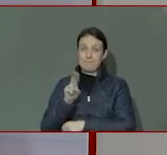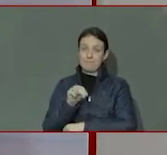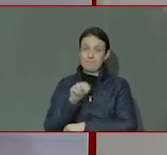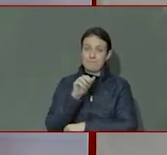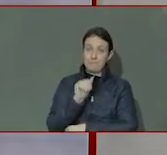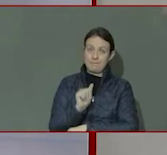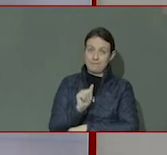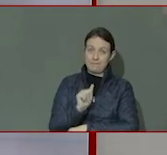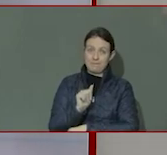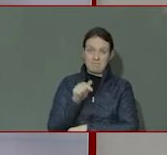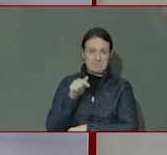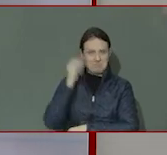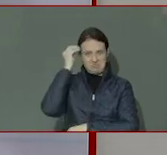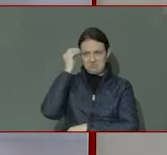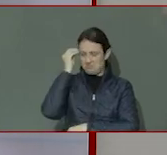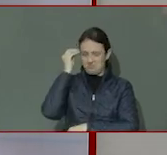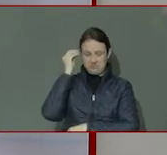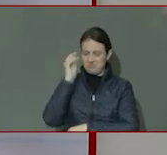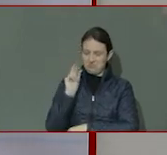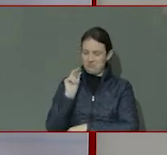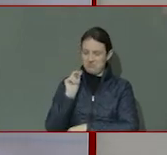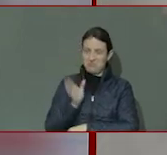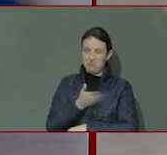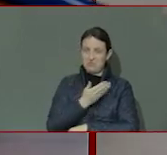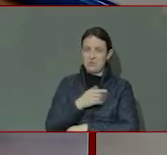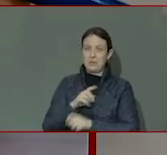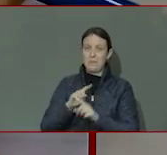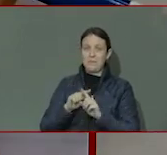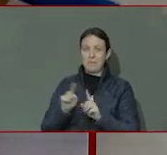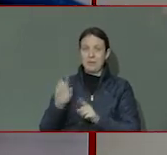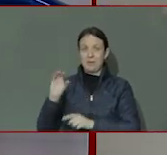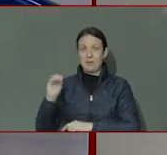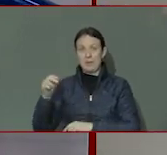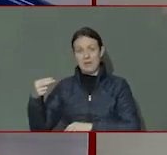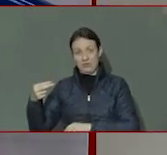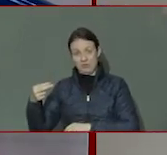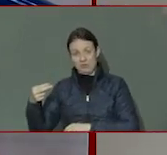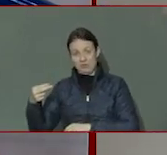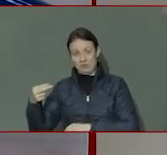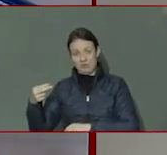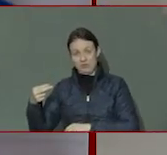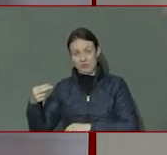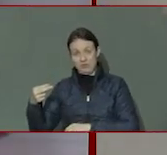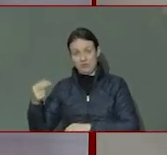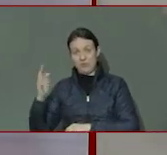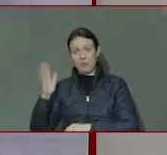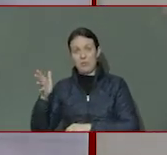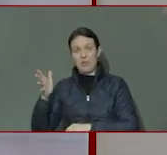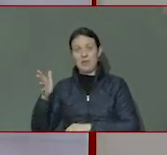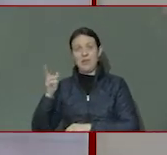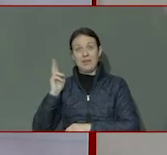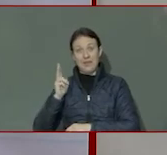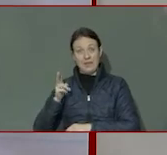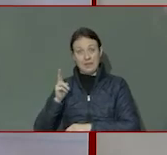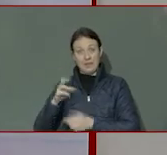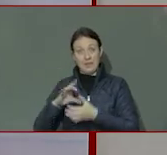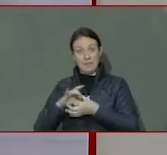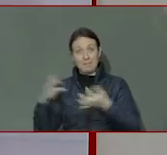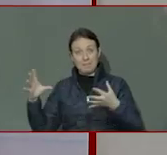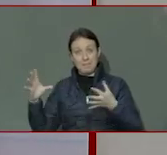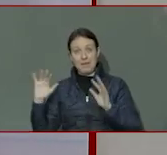not interested in at the moment, and hydroxide ions. But it is going to dissociate in a ratio